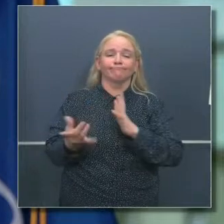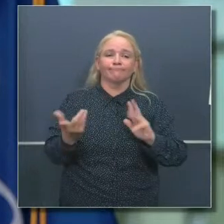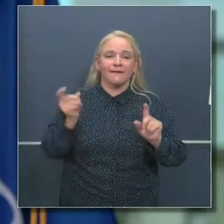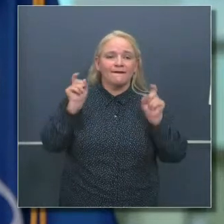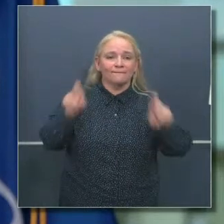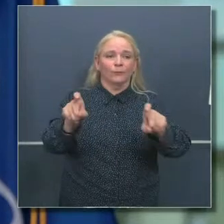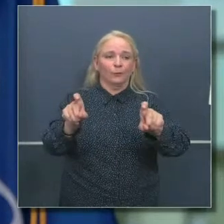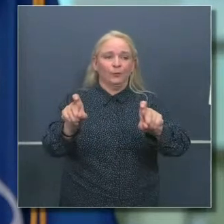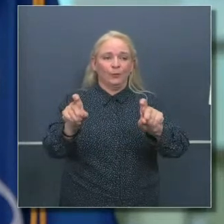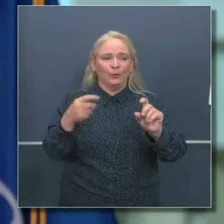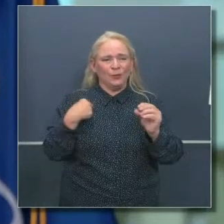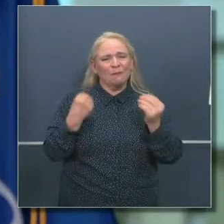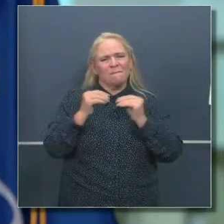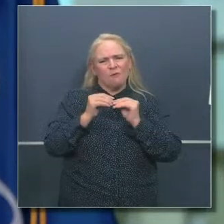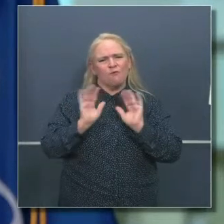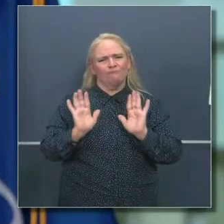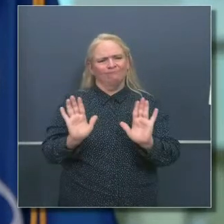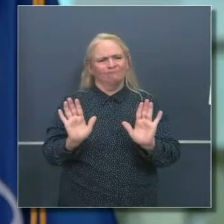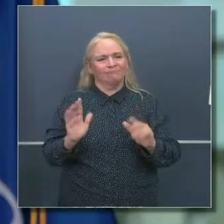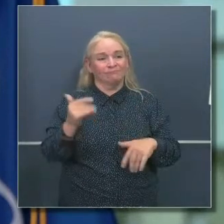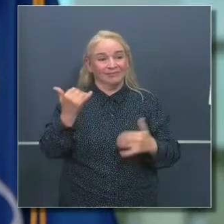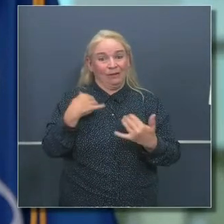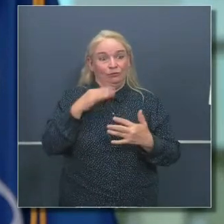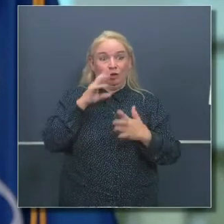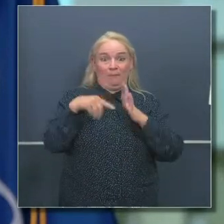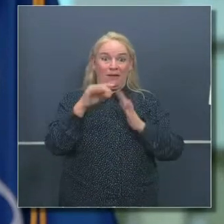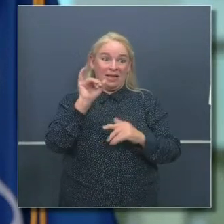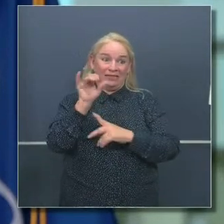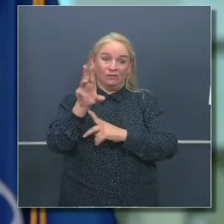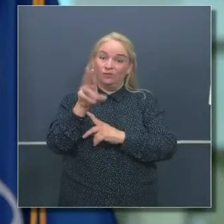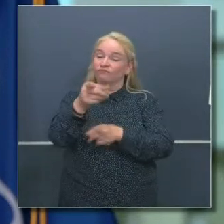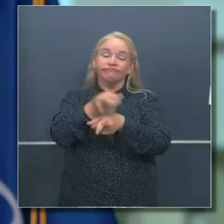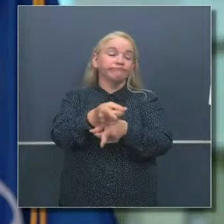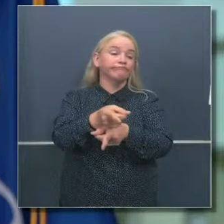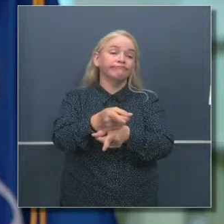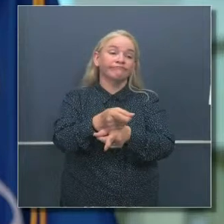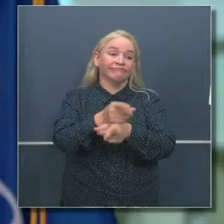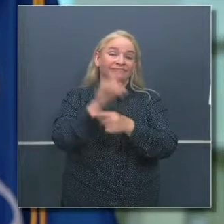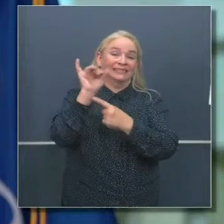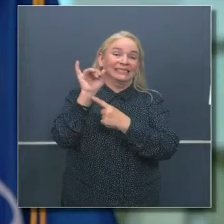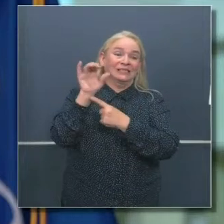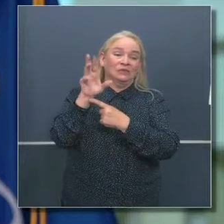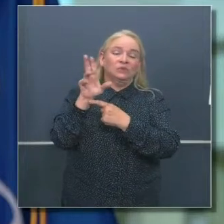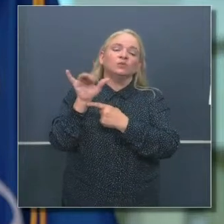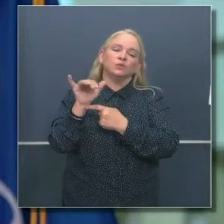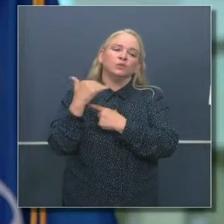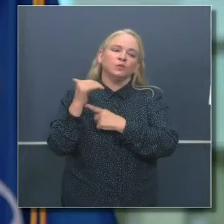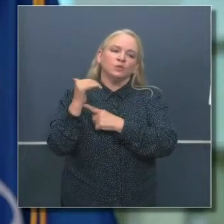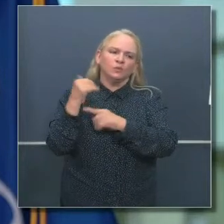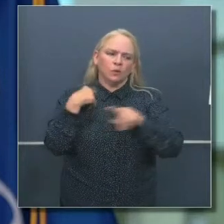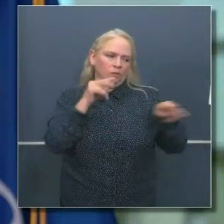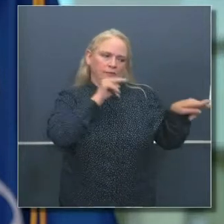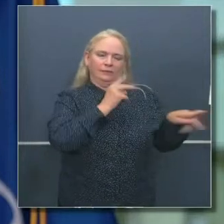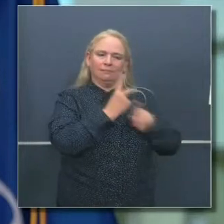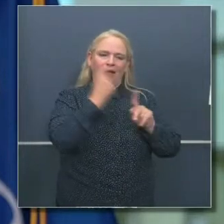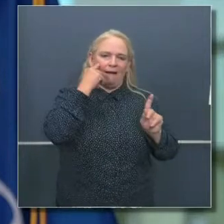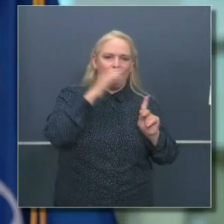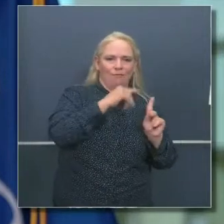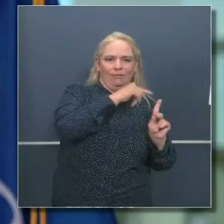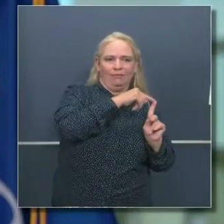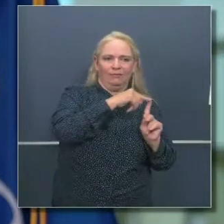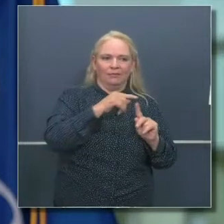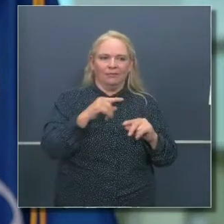Look, as it relates to the ICUs, you're absolutely right. ICUs are a point of real concern. It goes back to the ventilator.